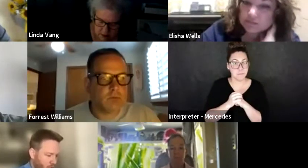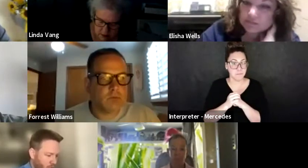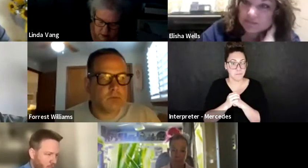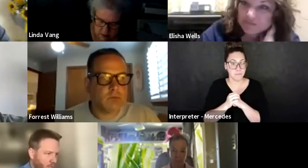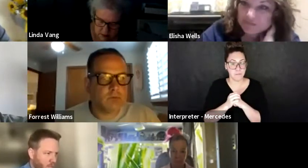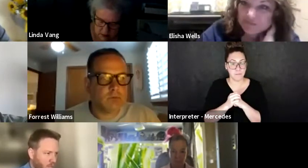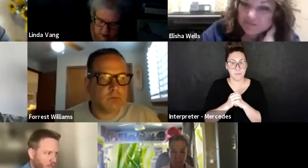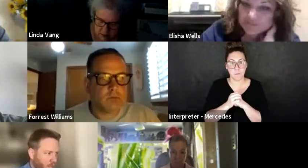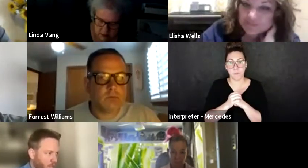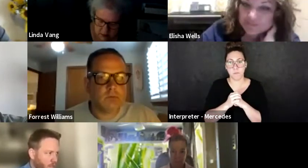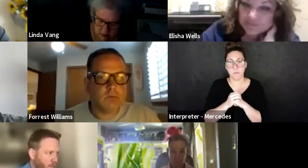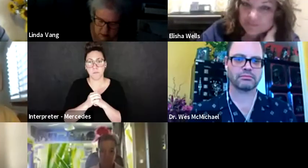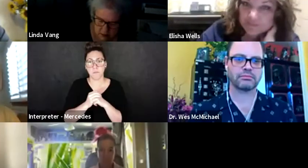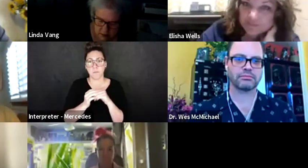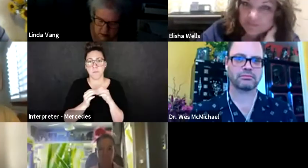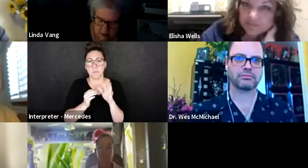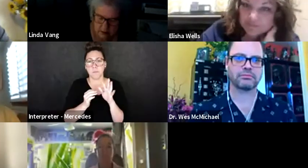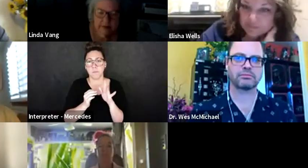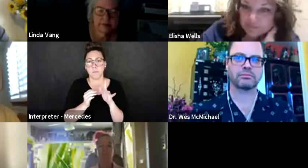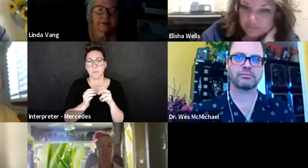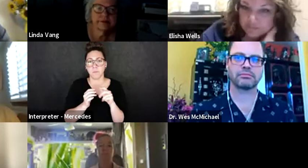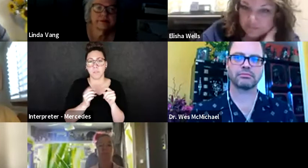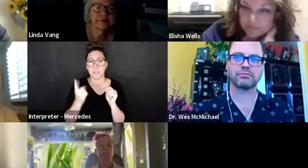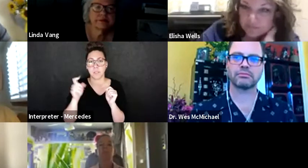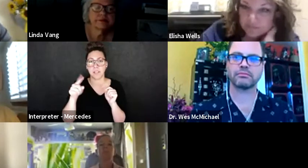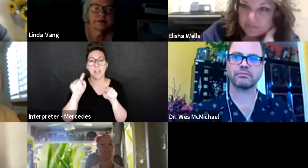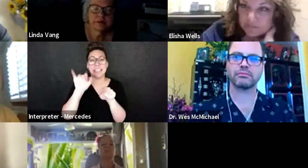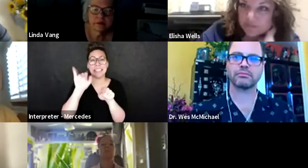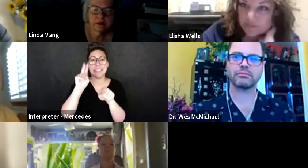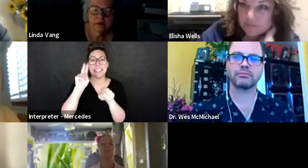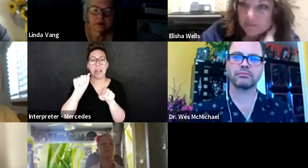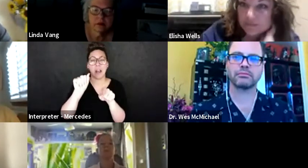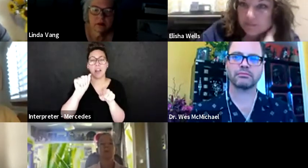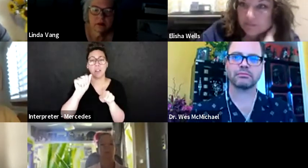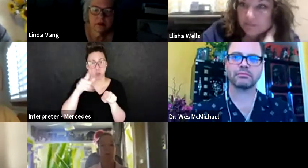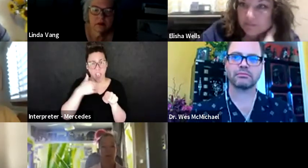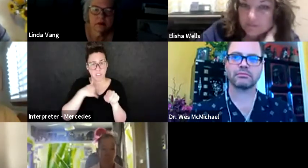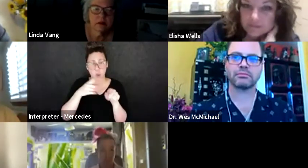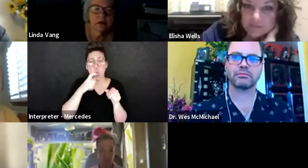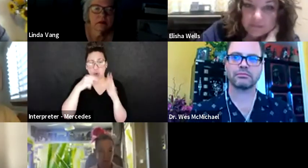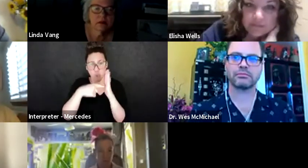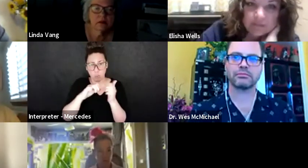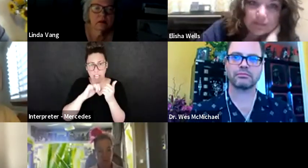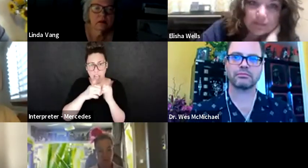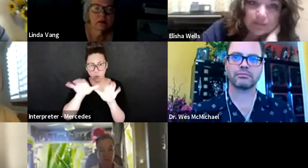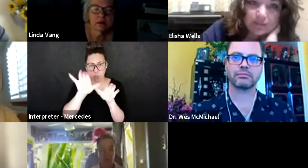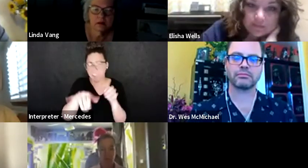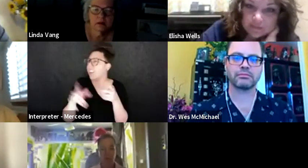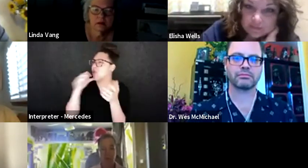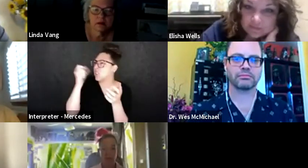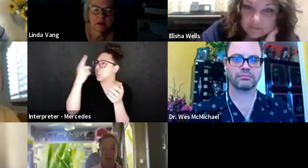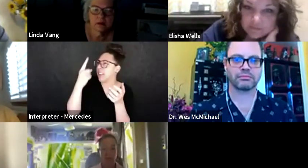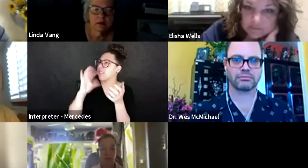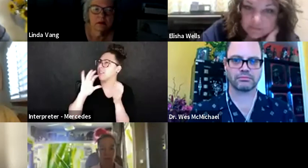more. Class is that one that shows you how to do that? Who shows you how to do that? Is that what the question was, Tina?